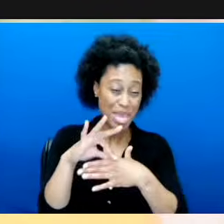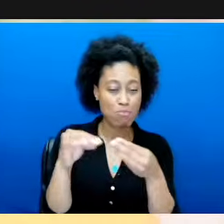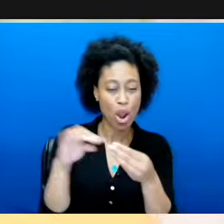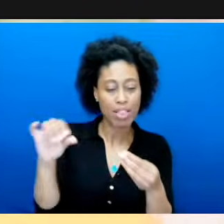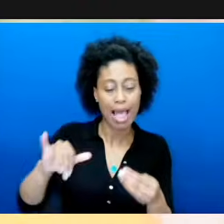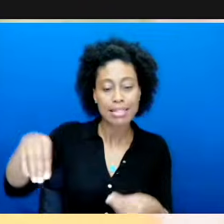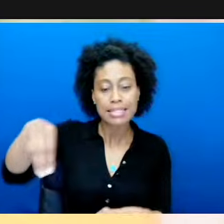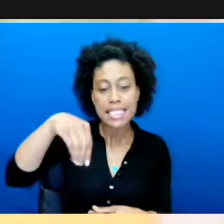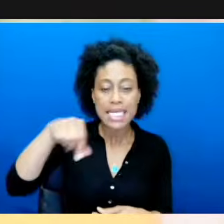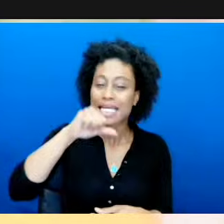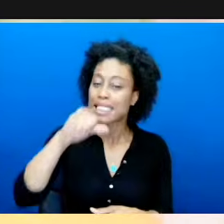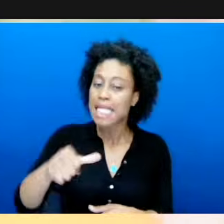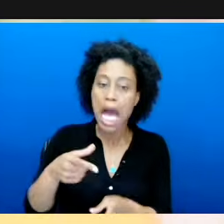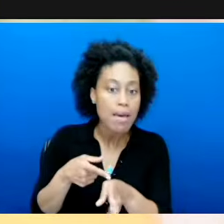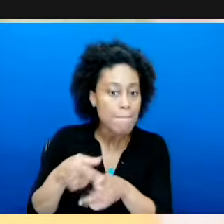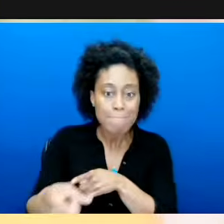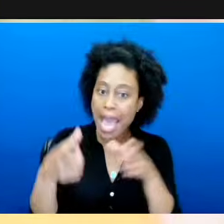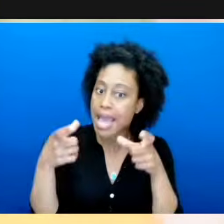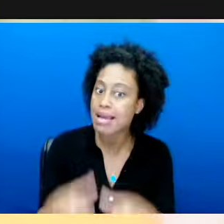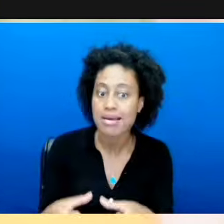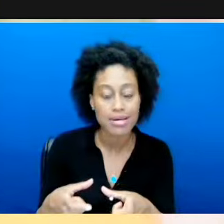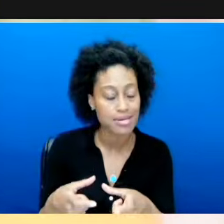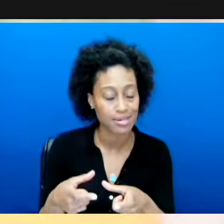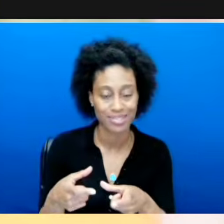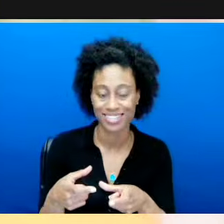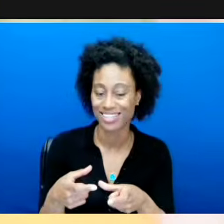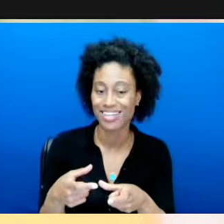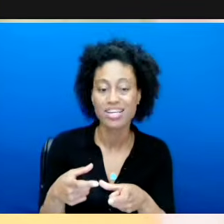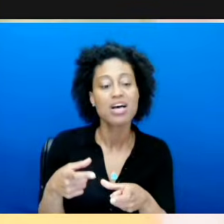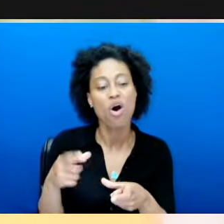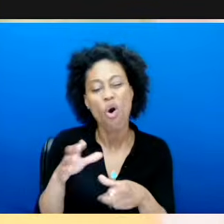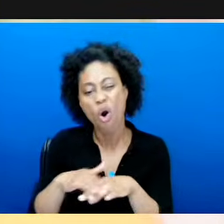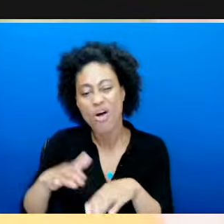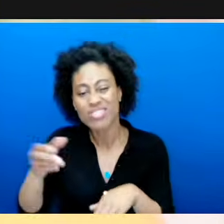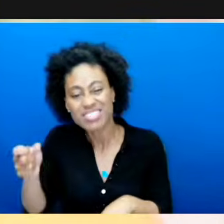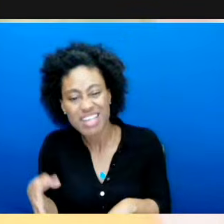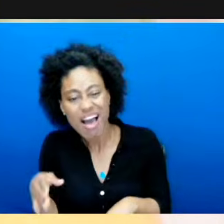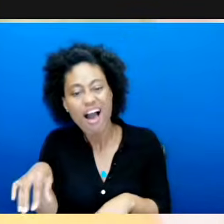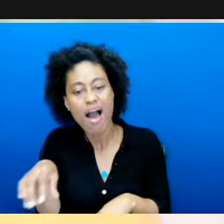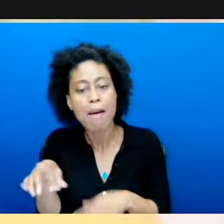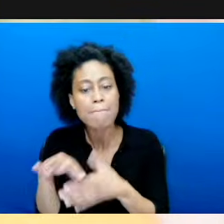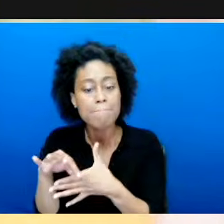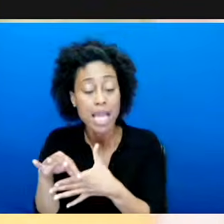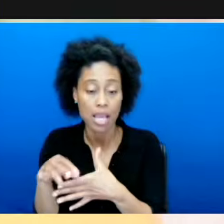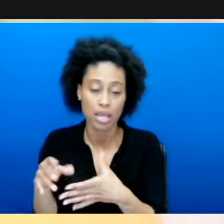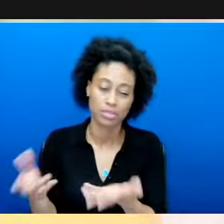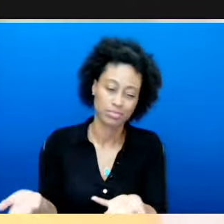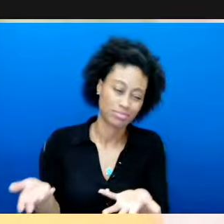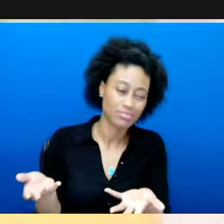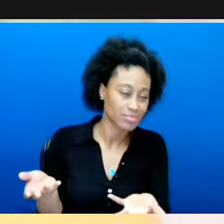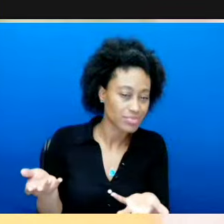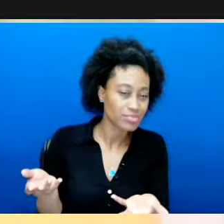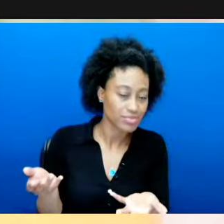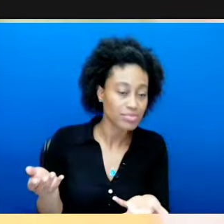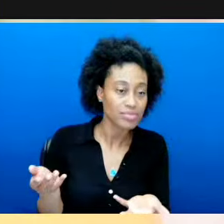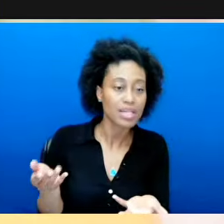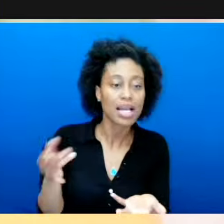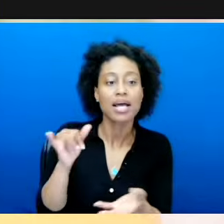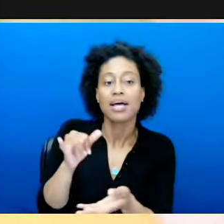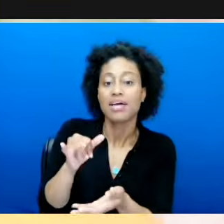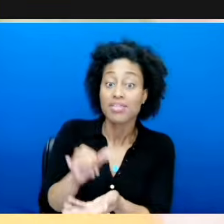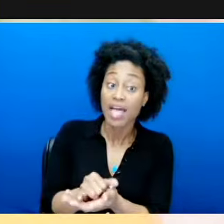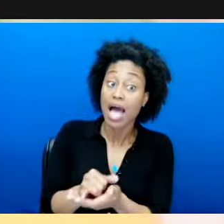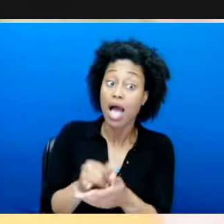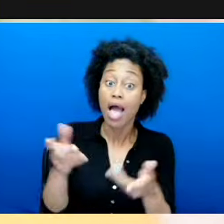It was not the main dish. So we see this shift towards making meat the main dish of the meal as people start